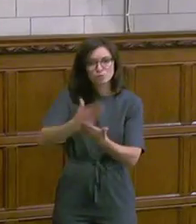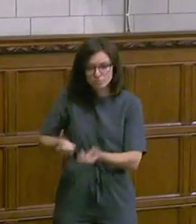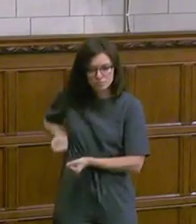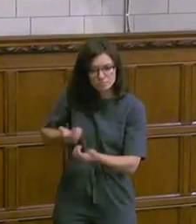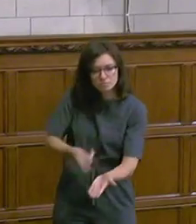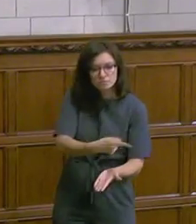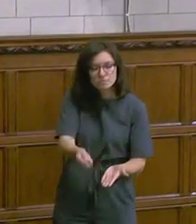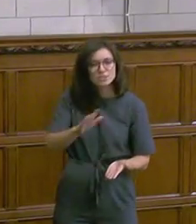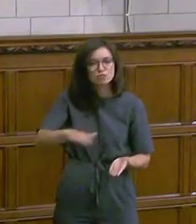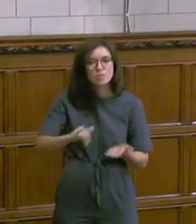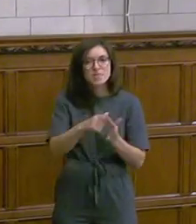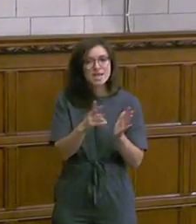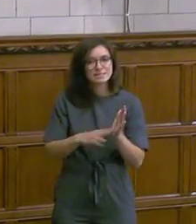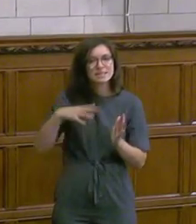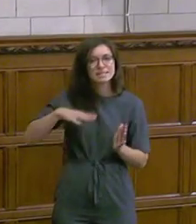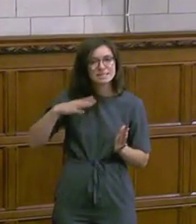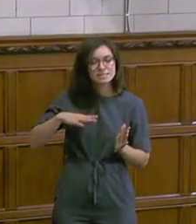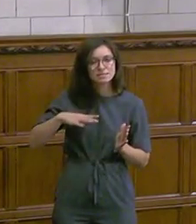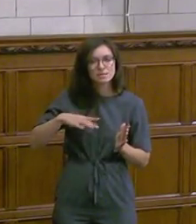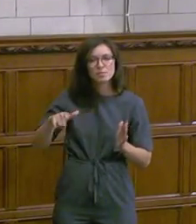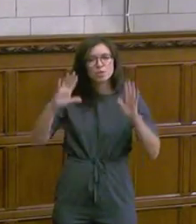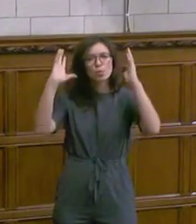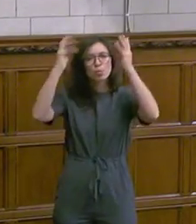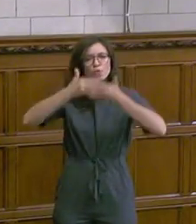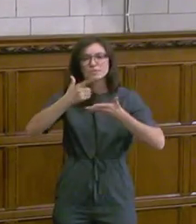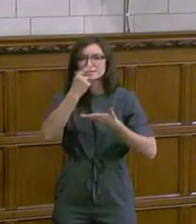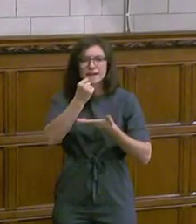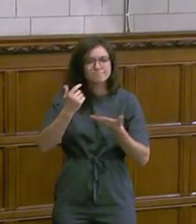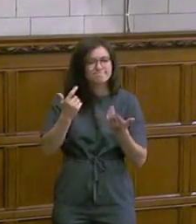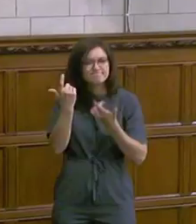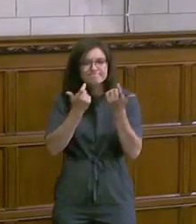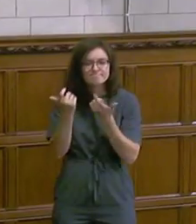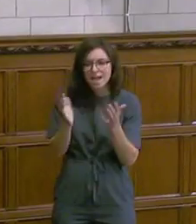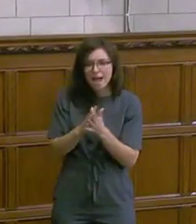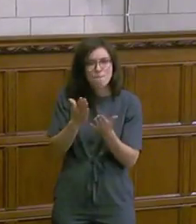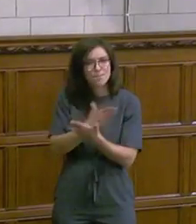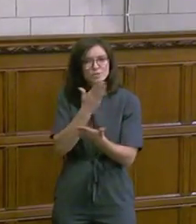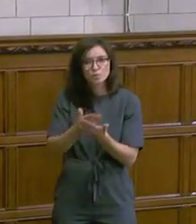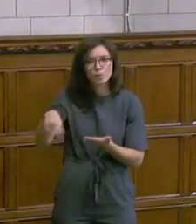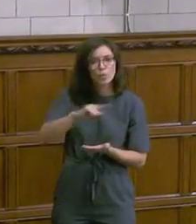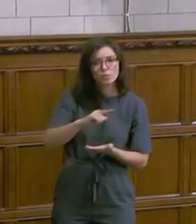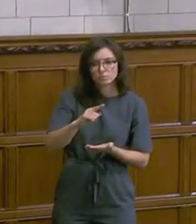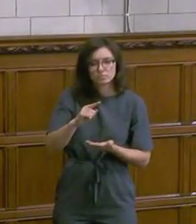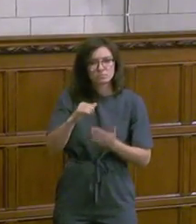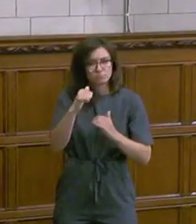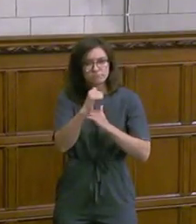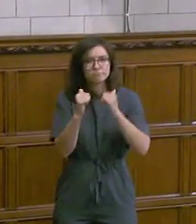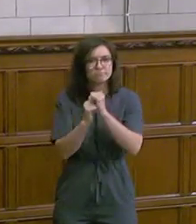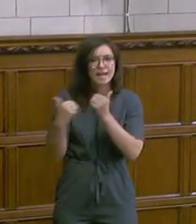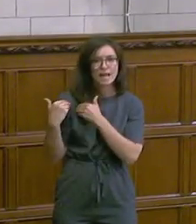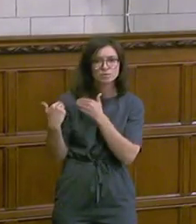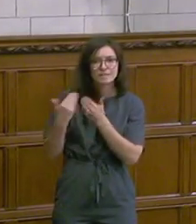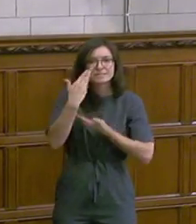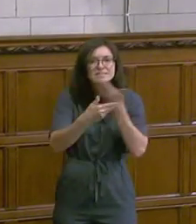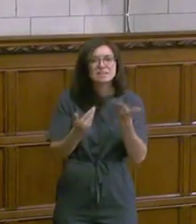with SEND, but they have concerns about whether more could be done to strengthen the accountability framework around specialist services for